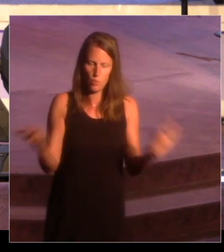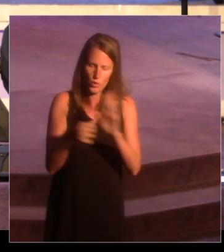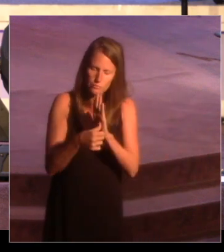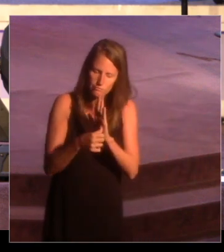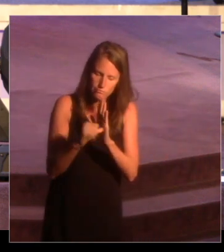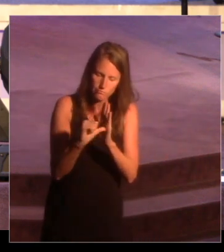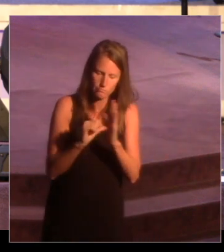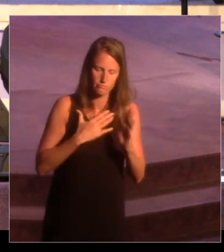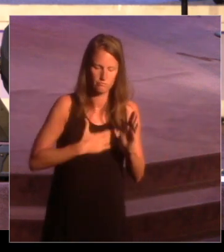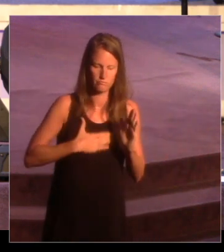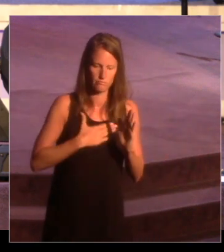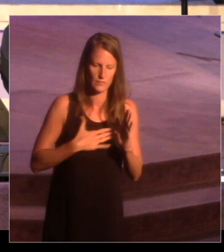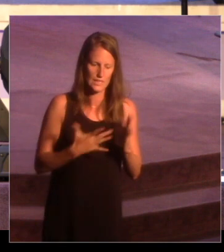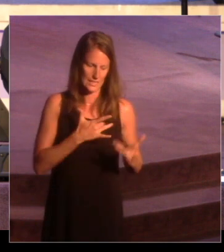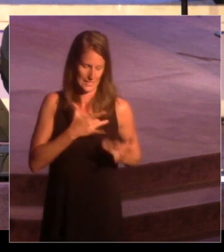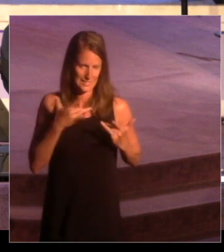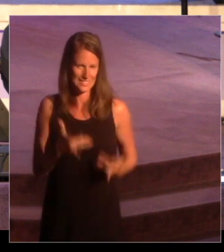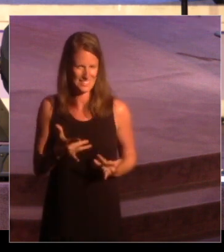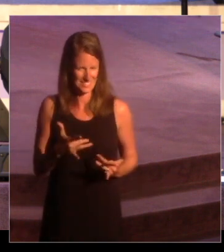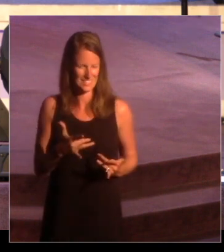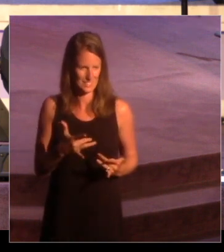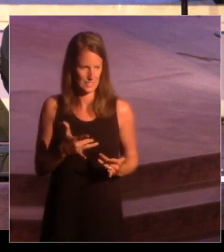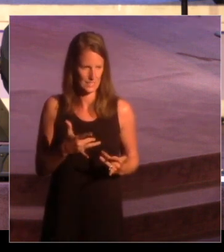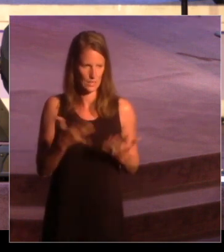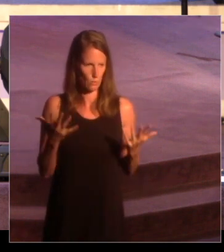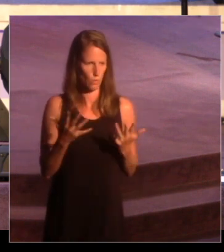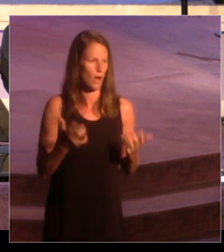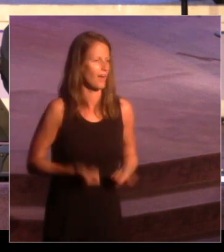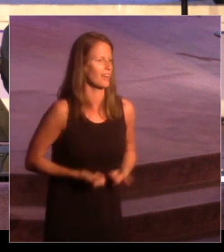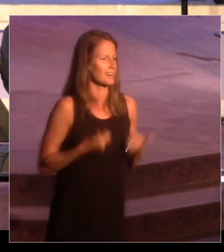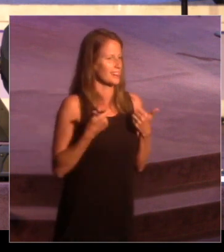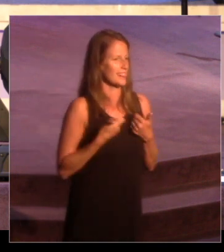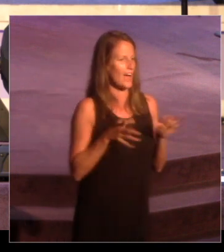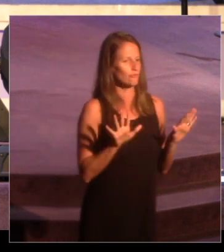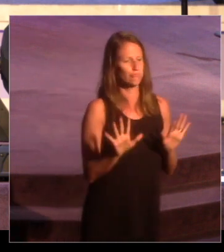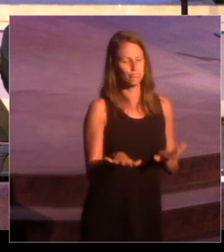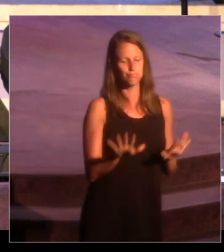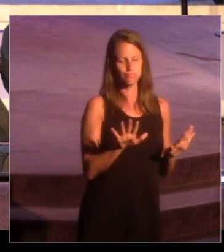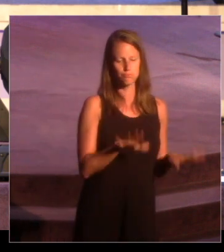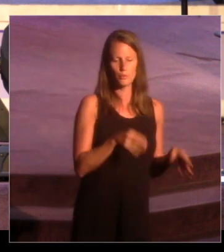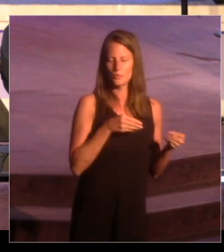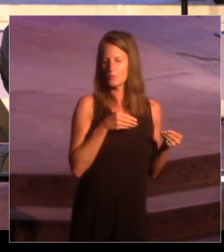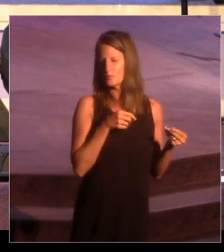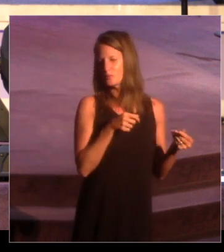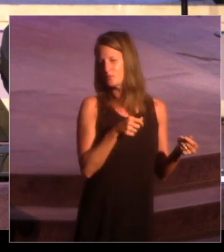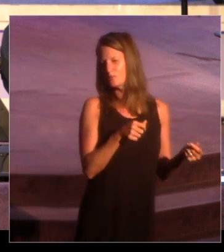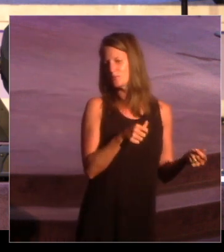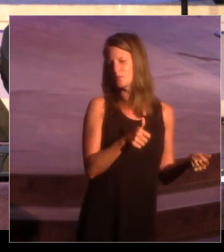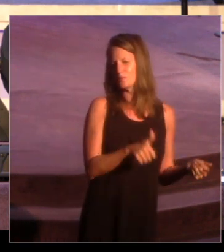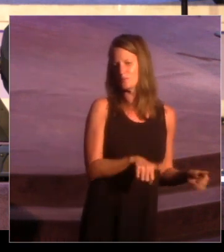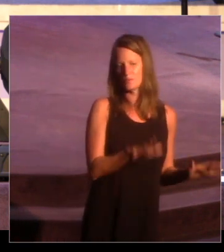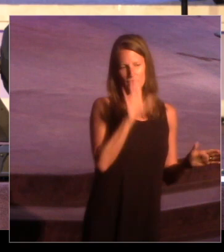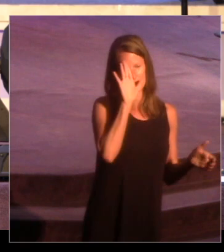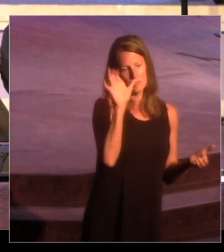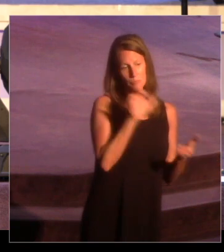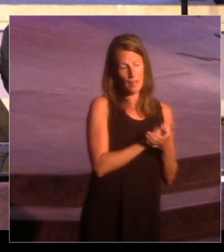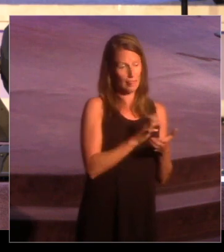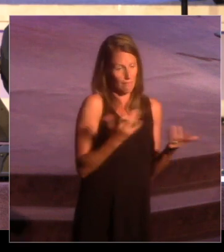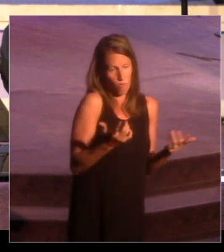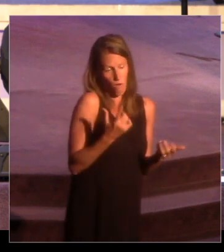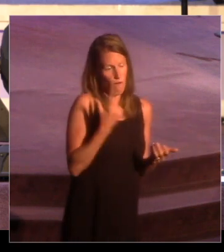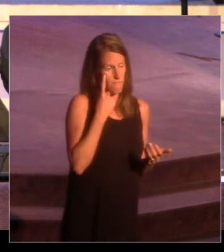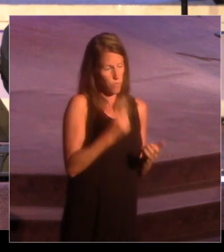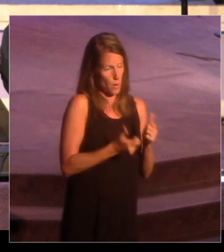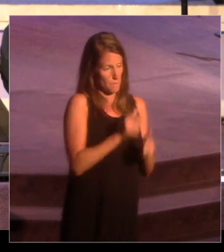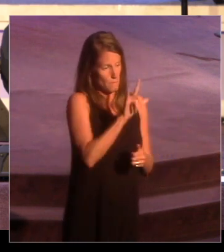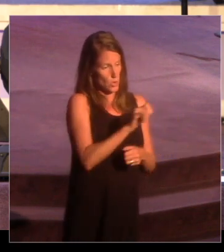understand, because the tendency is to float through life, going along with the flow, believing that for the most part,